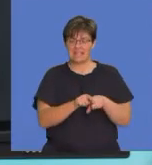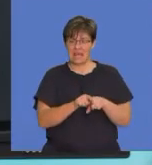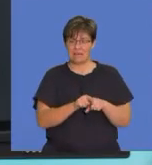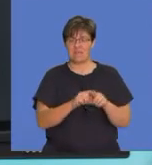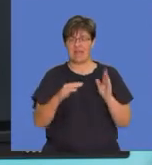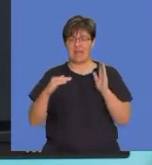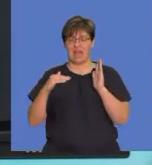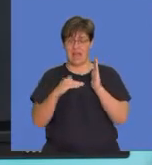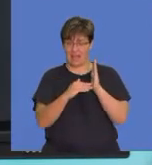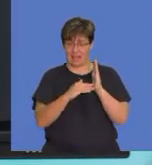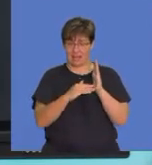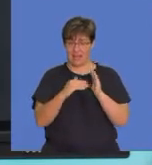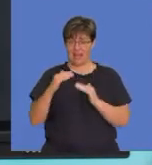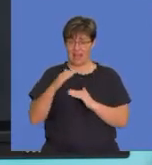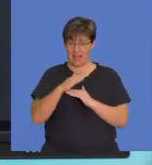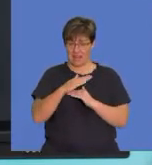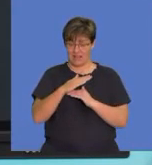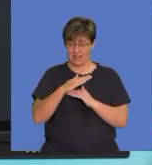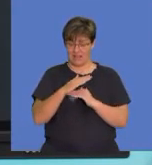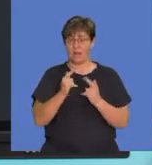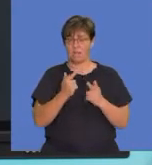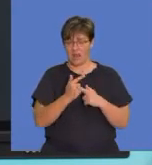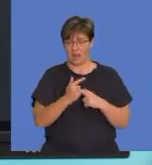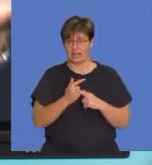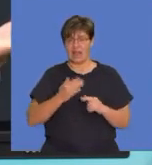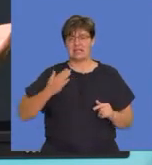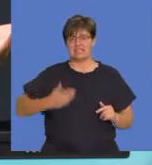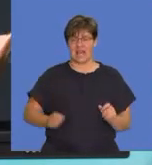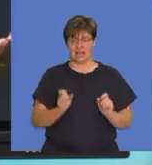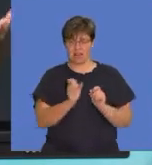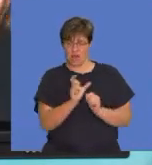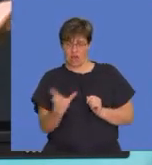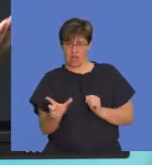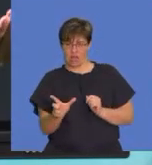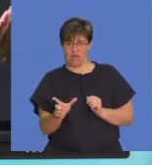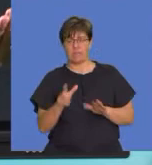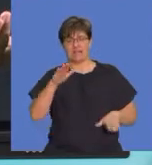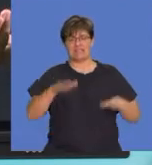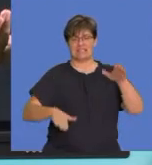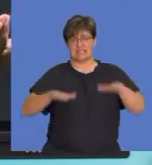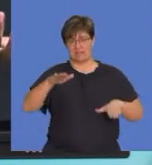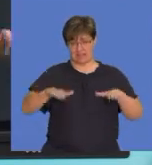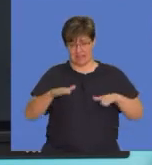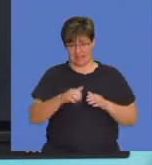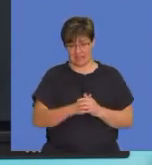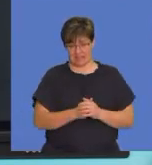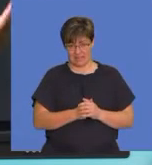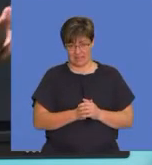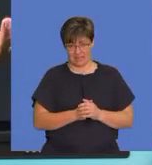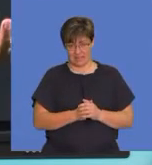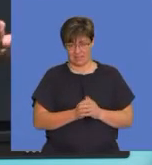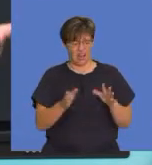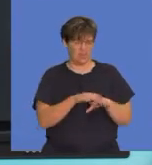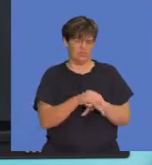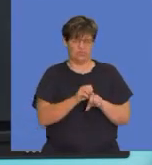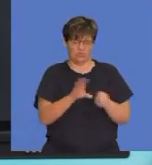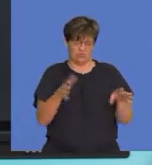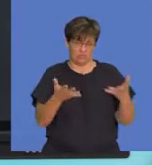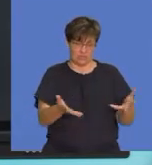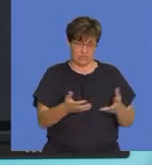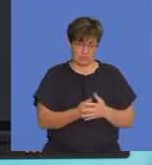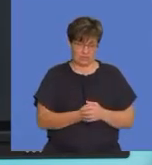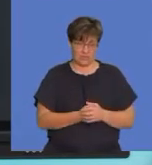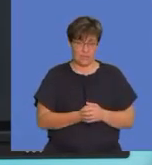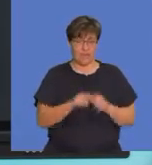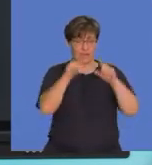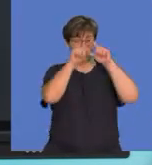same angles, but the sides can be bigger. We call them similar shapes in just general. But in